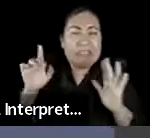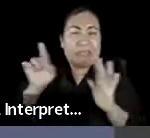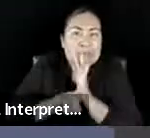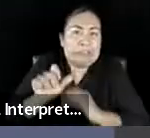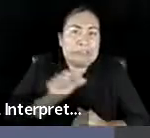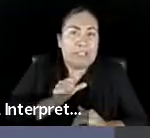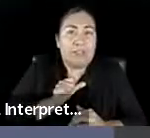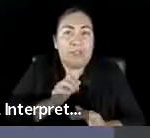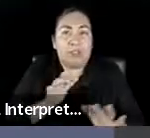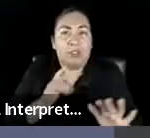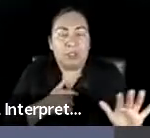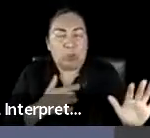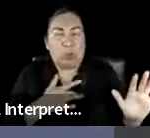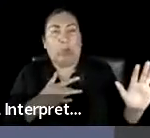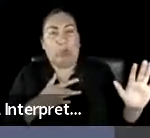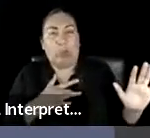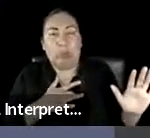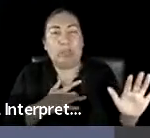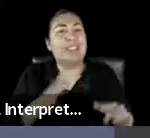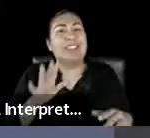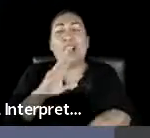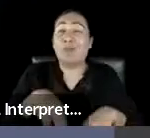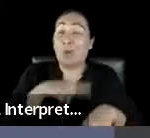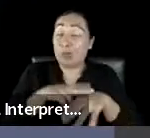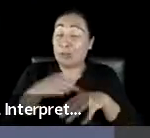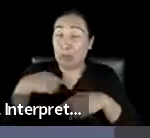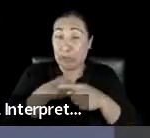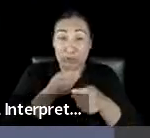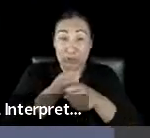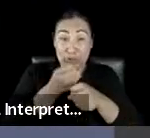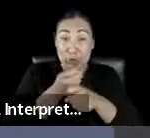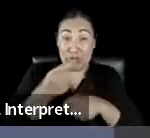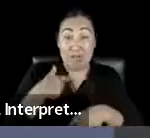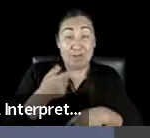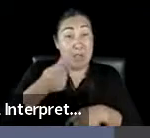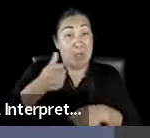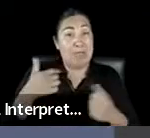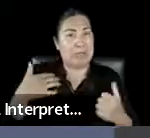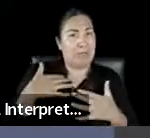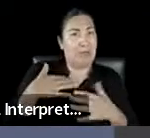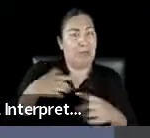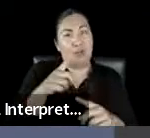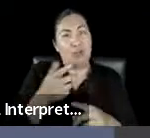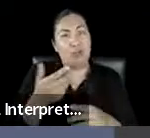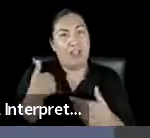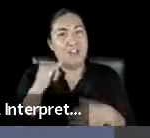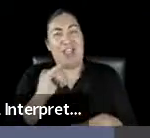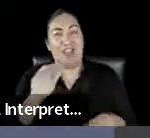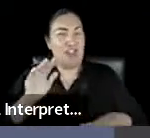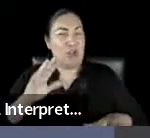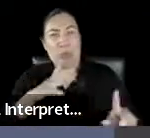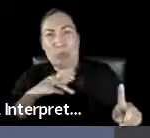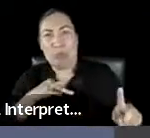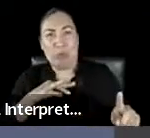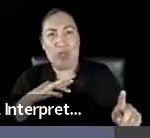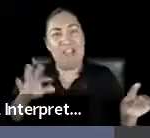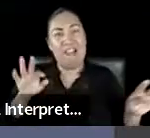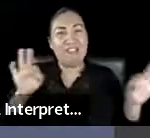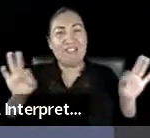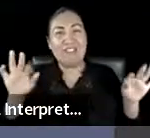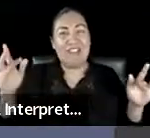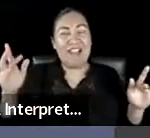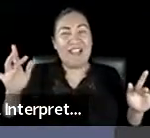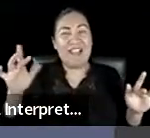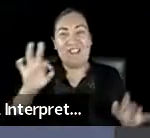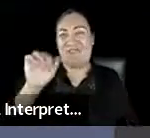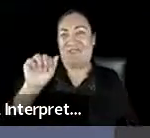course, as we joked about in the jump, I was a little intimidated knowing you got your great fashion sense, and I'm hoping we're going to see